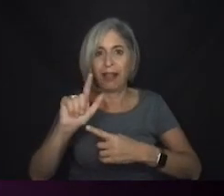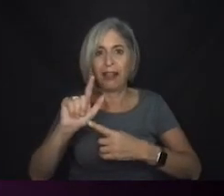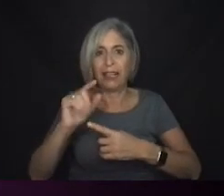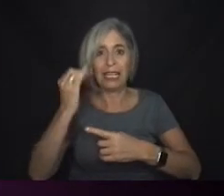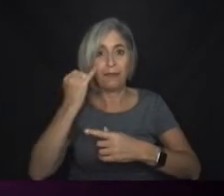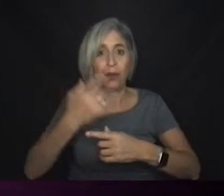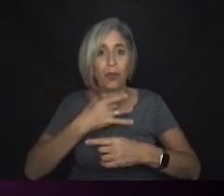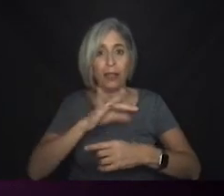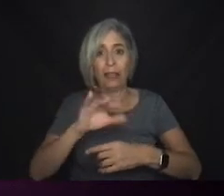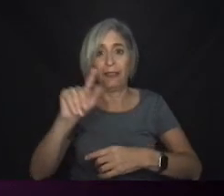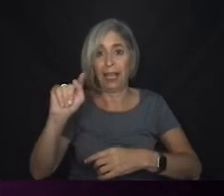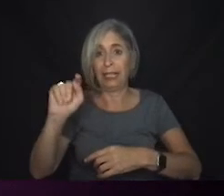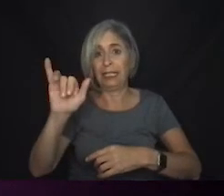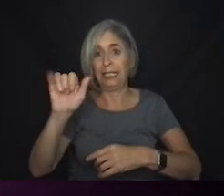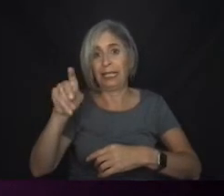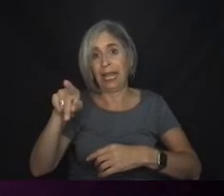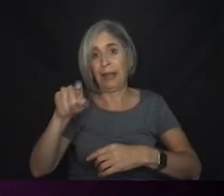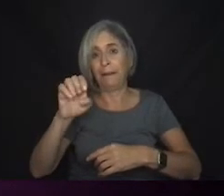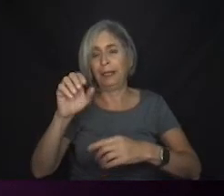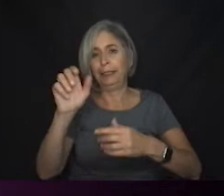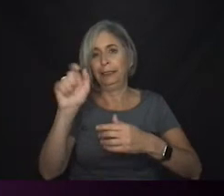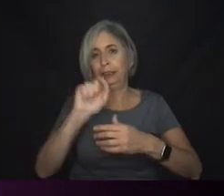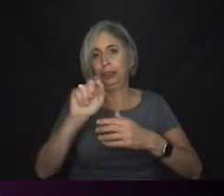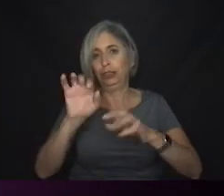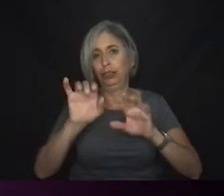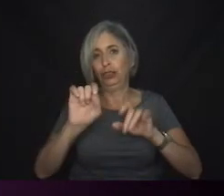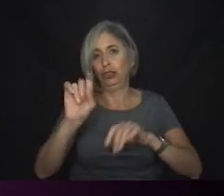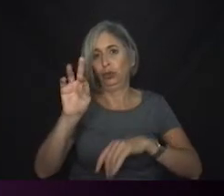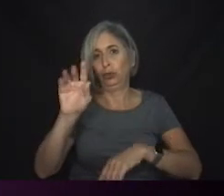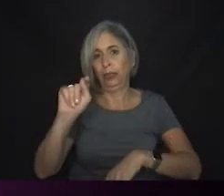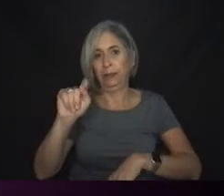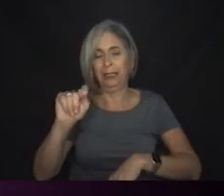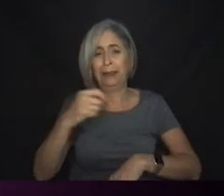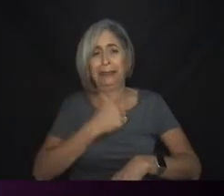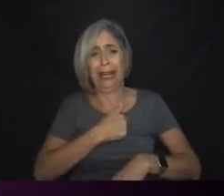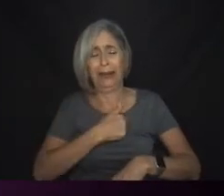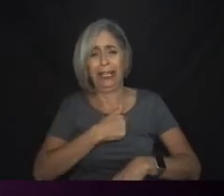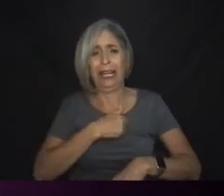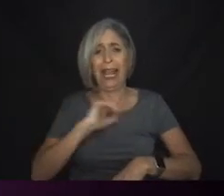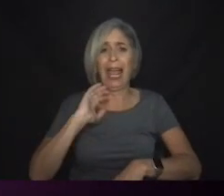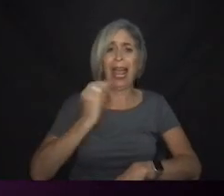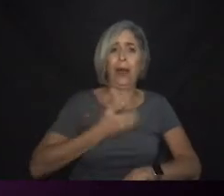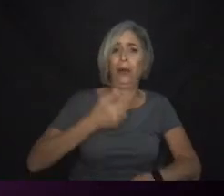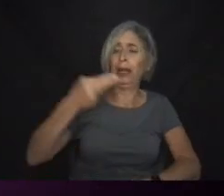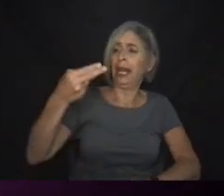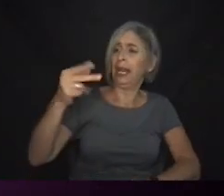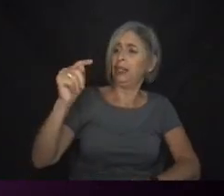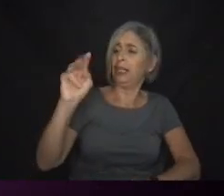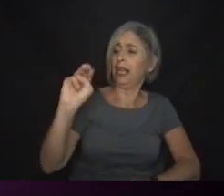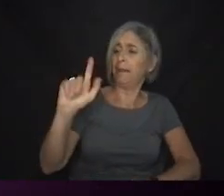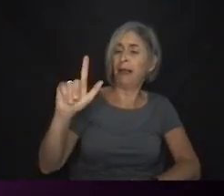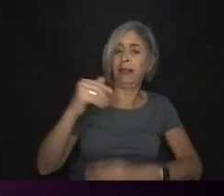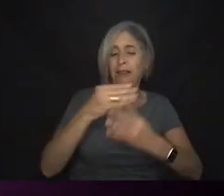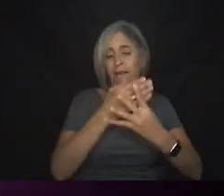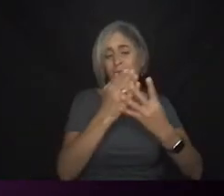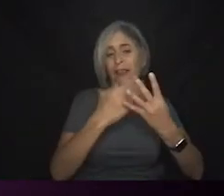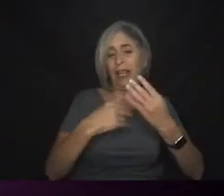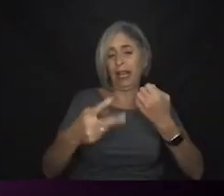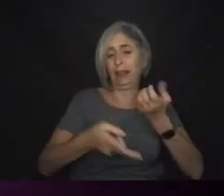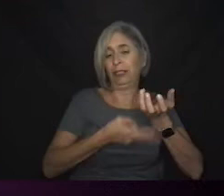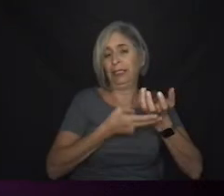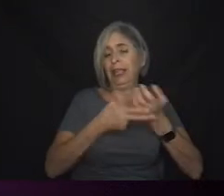like that, I apologize. I just prefer TypeScript. And in our HTML, it's an HTML file which will contain a React